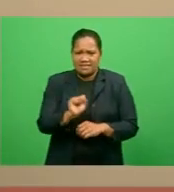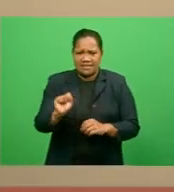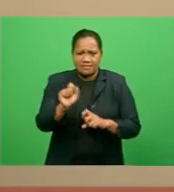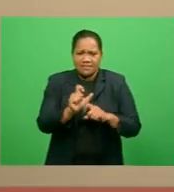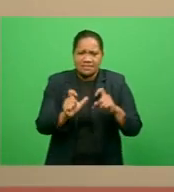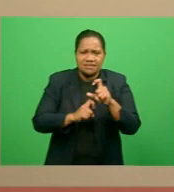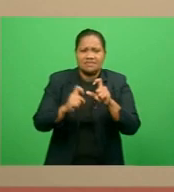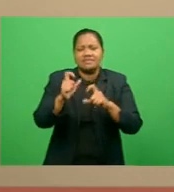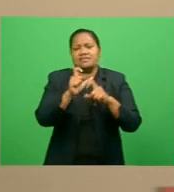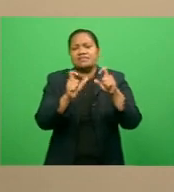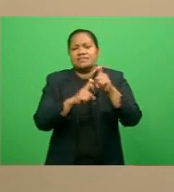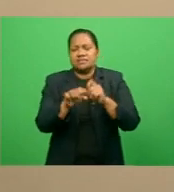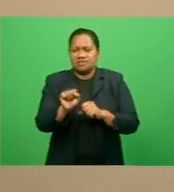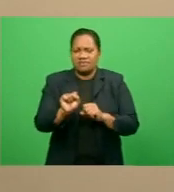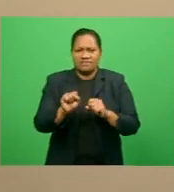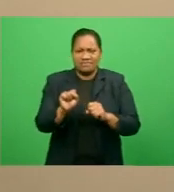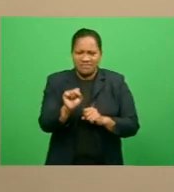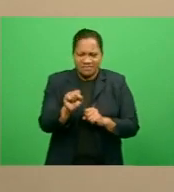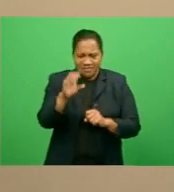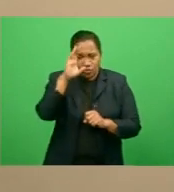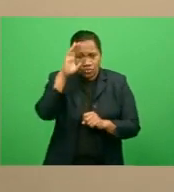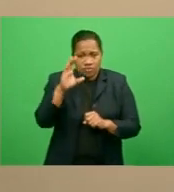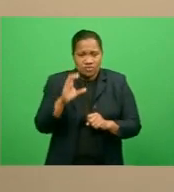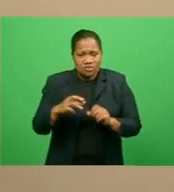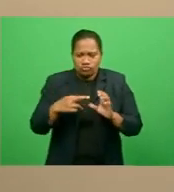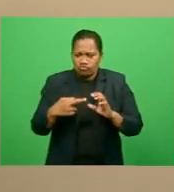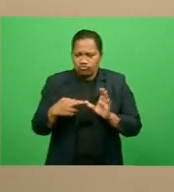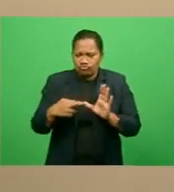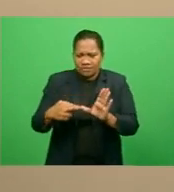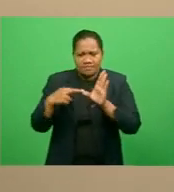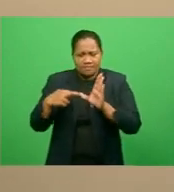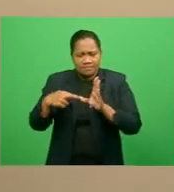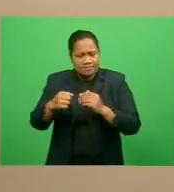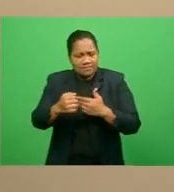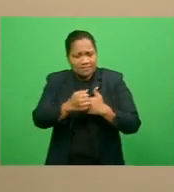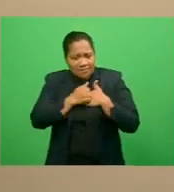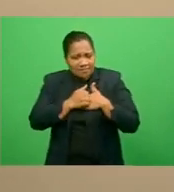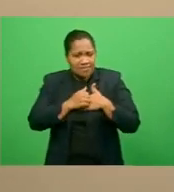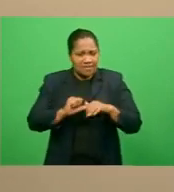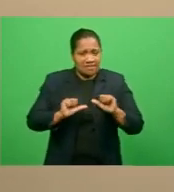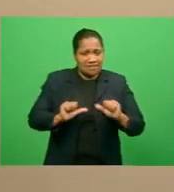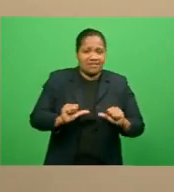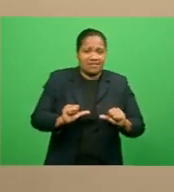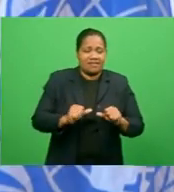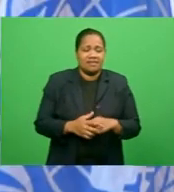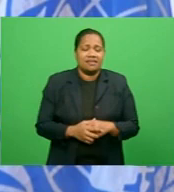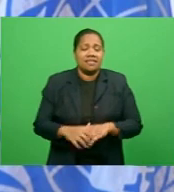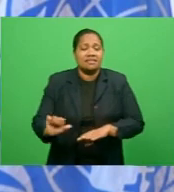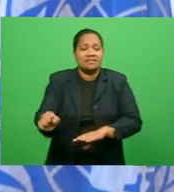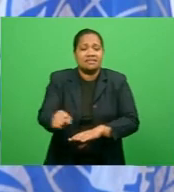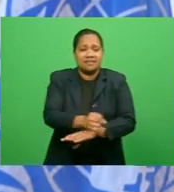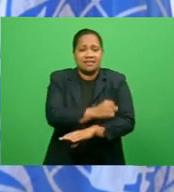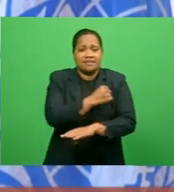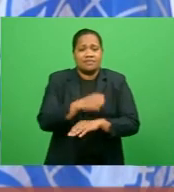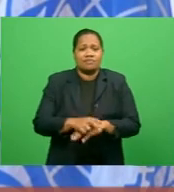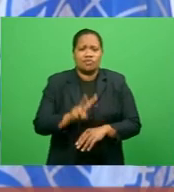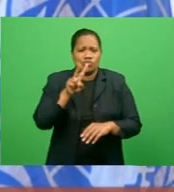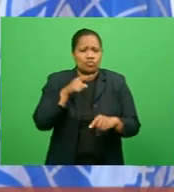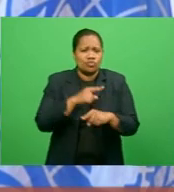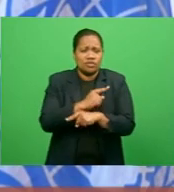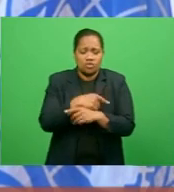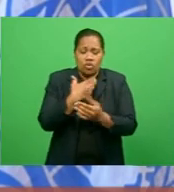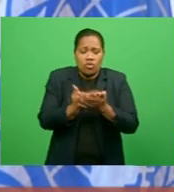littoral states to respond to safety and security imperatives at sea. The 2 weeks